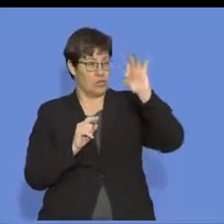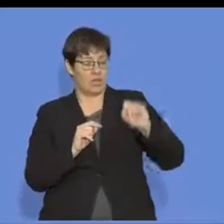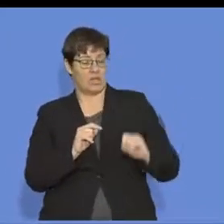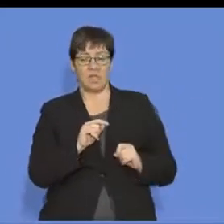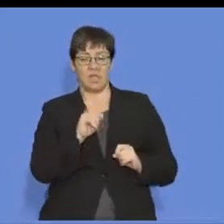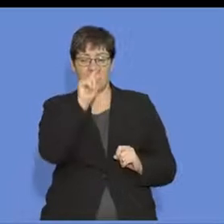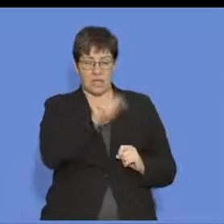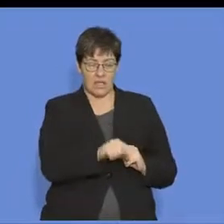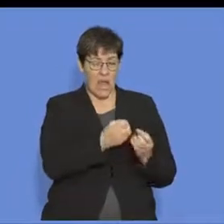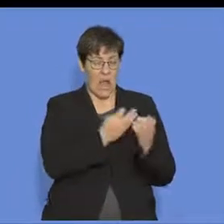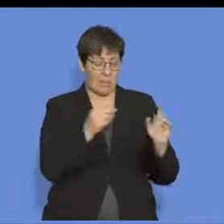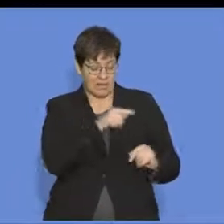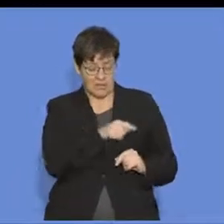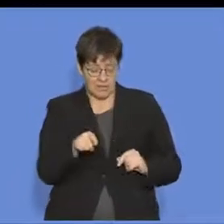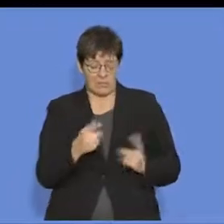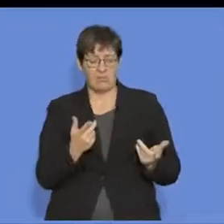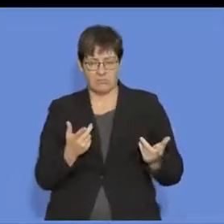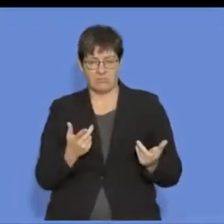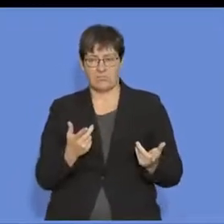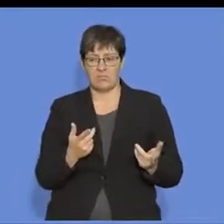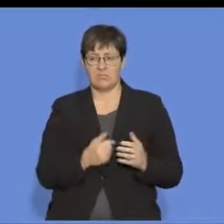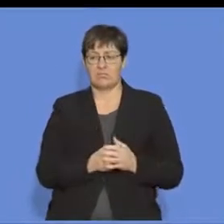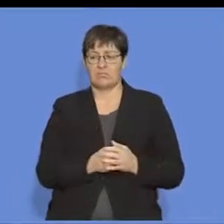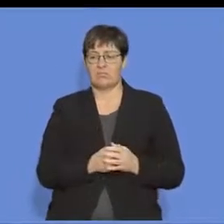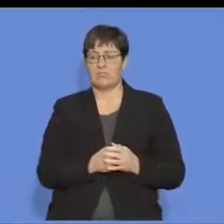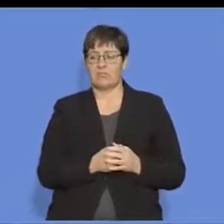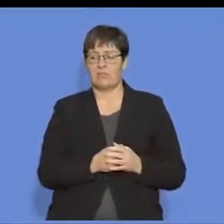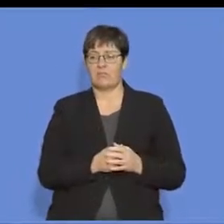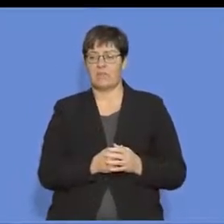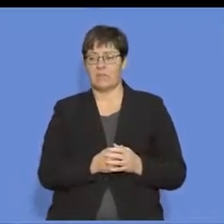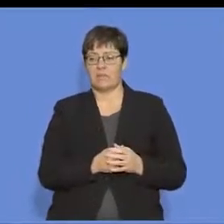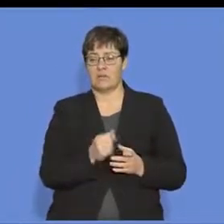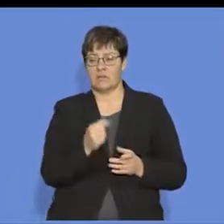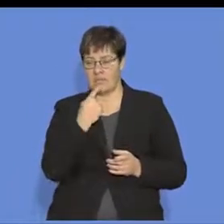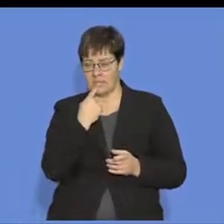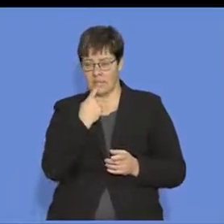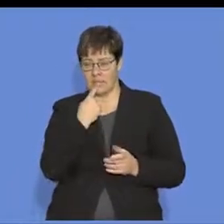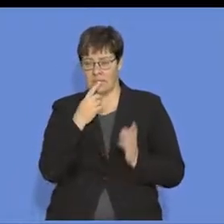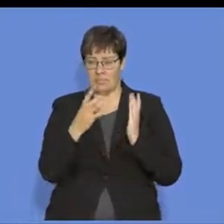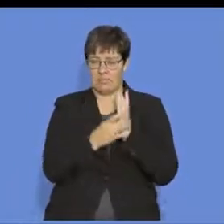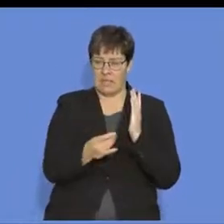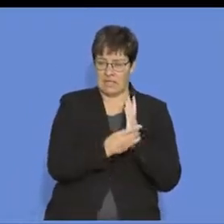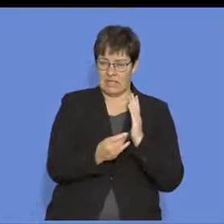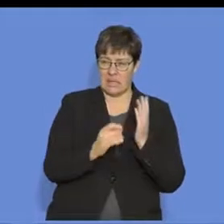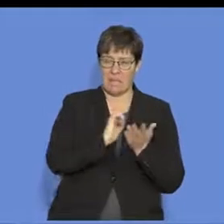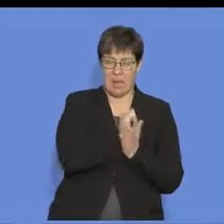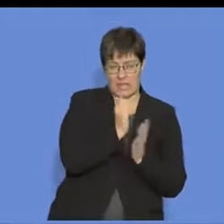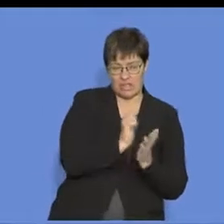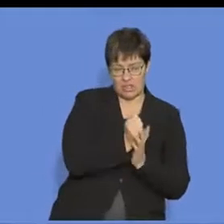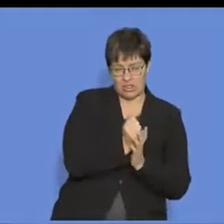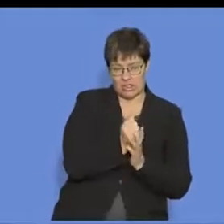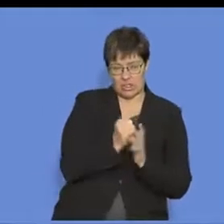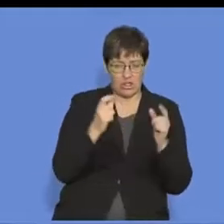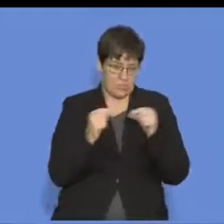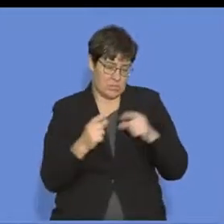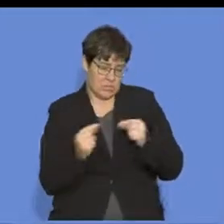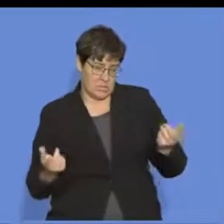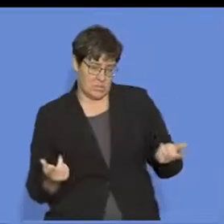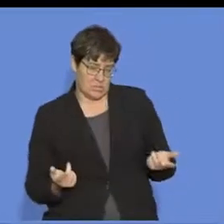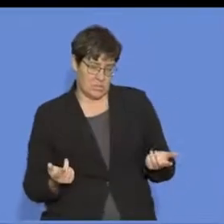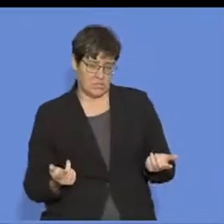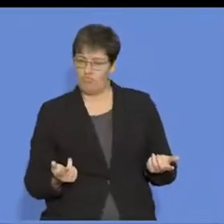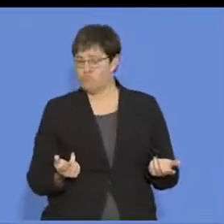choices? Okay, what does this mean? Can I take meat, mash, and